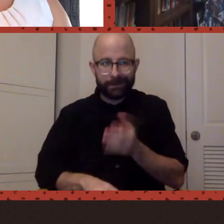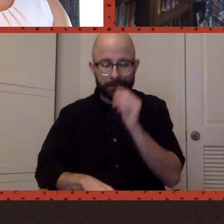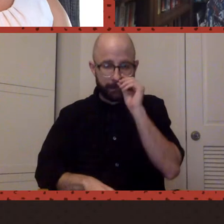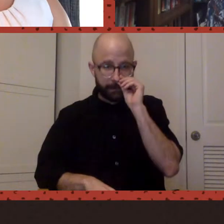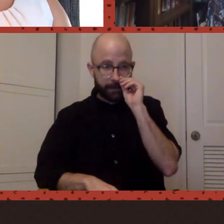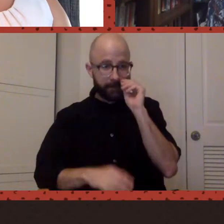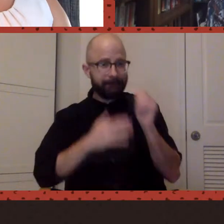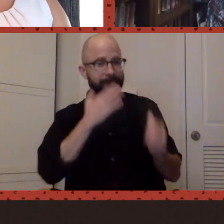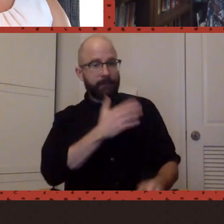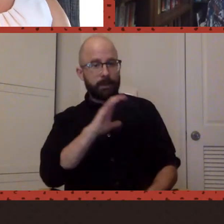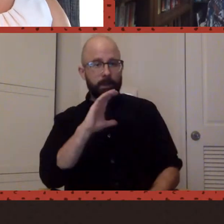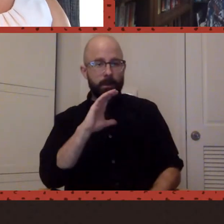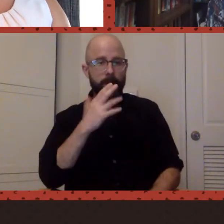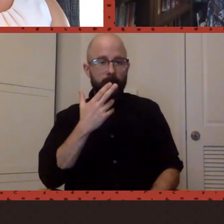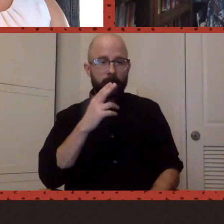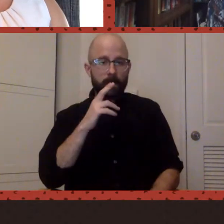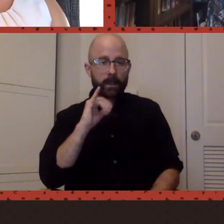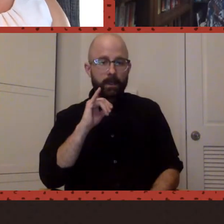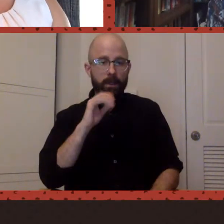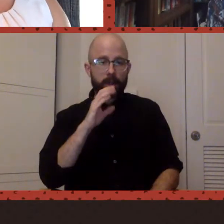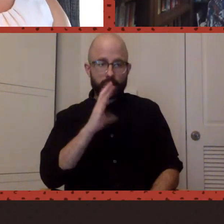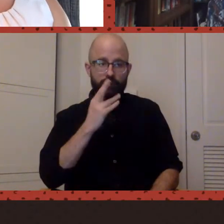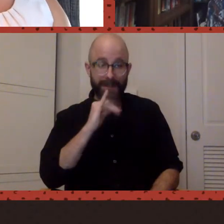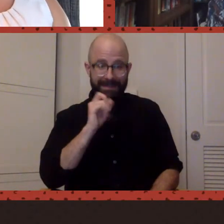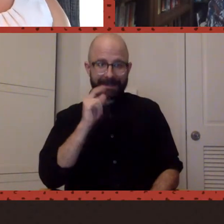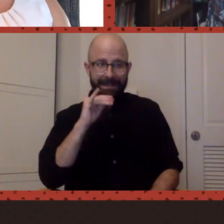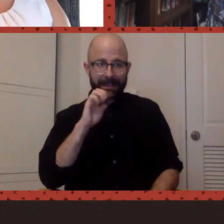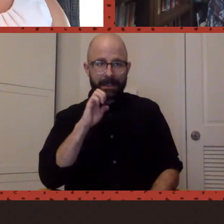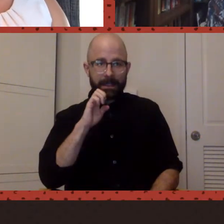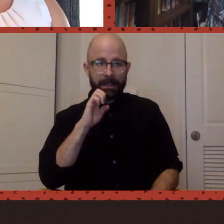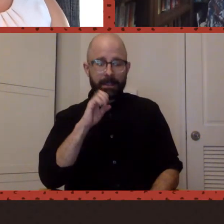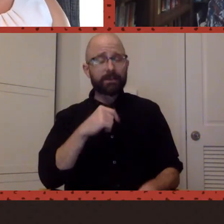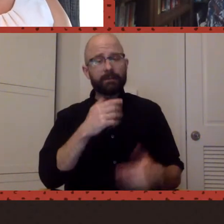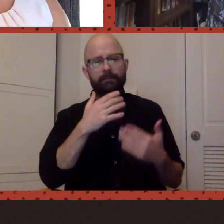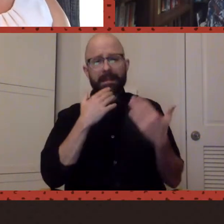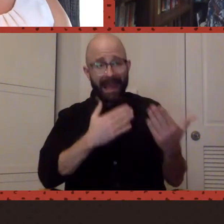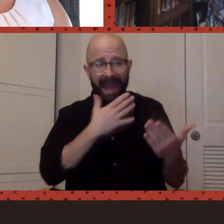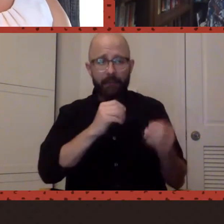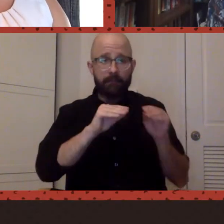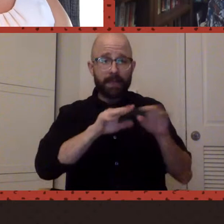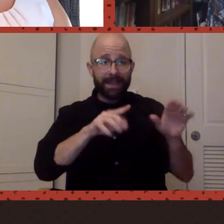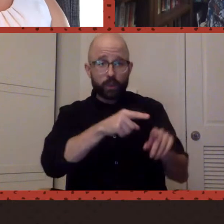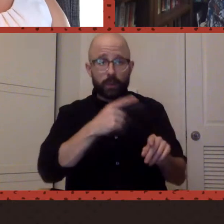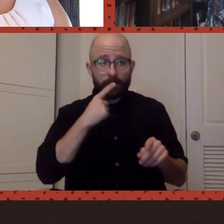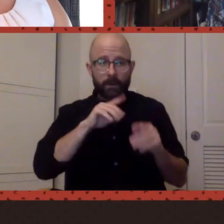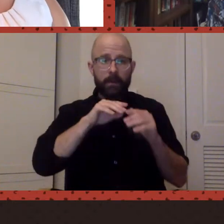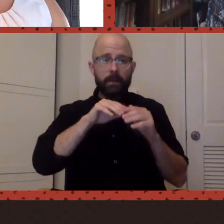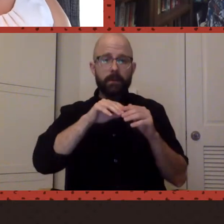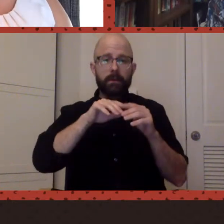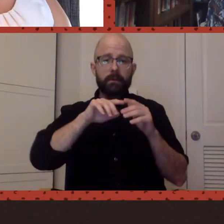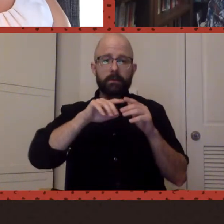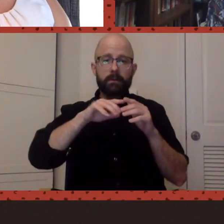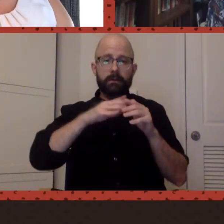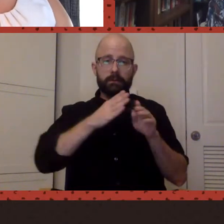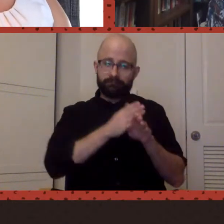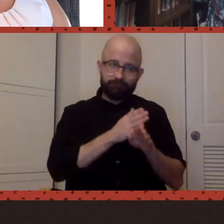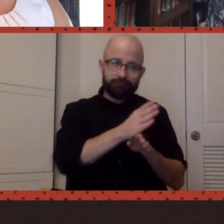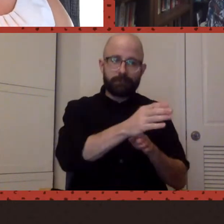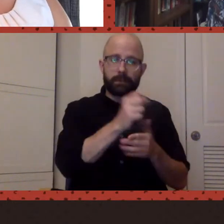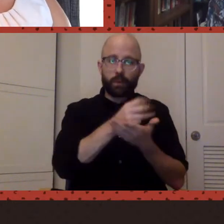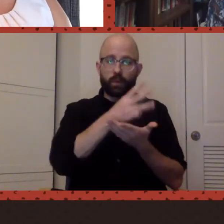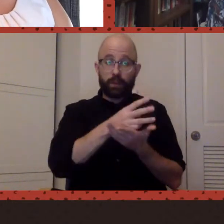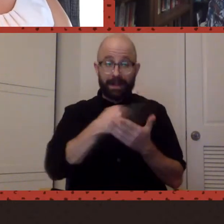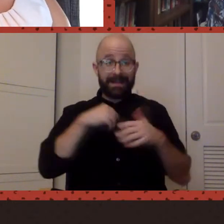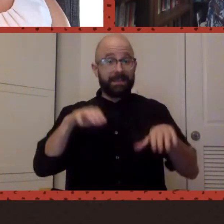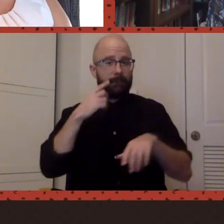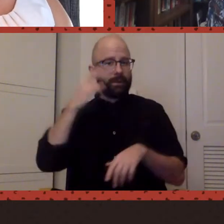glad that bless you for going into social work. I did social work for 7 years, and my